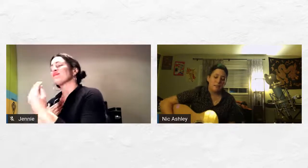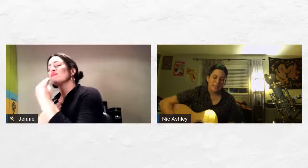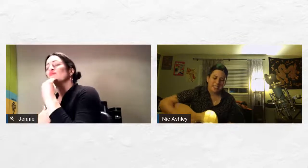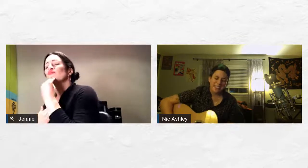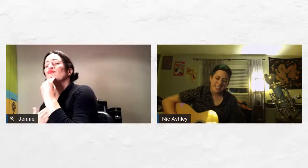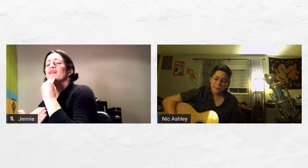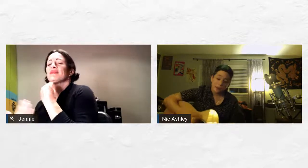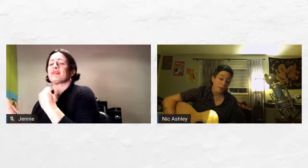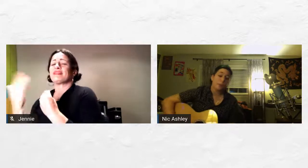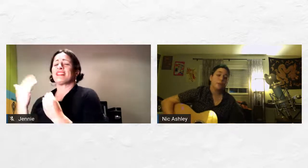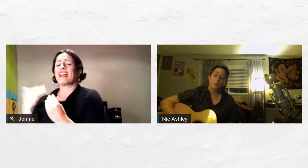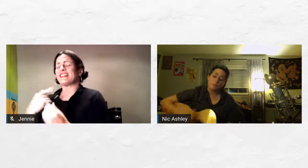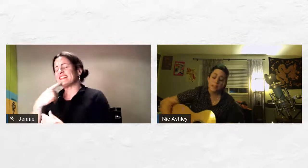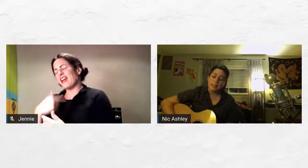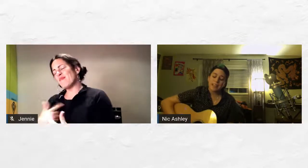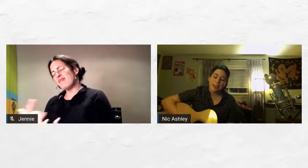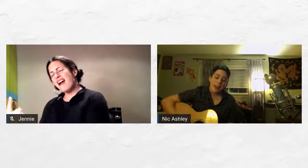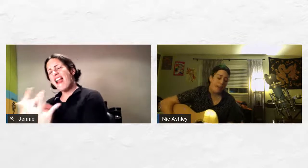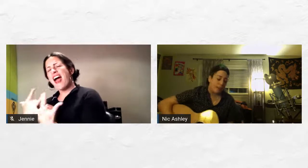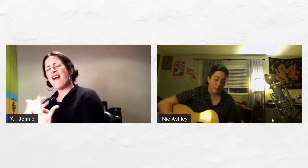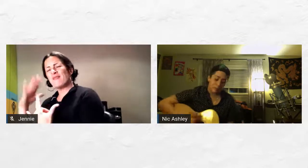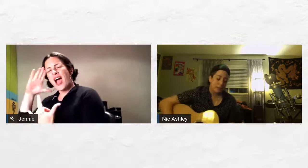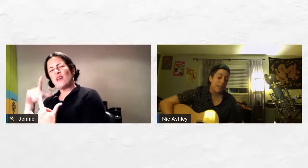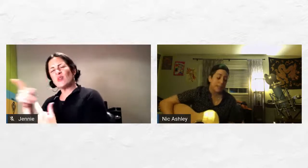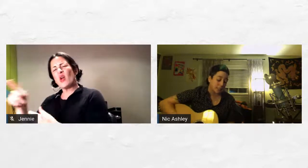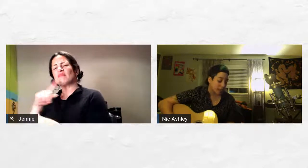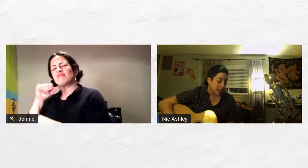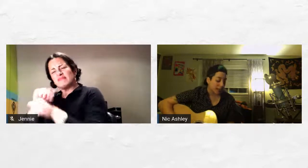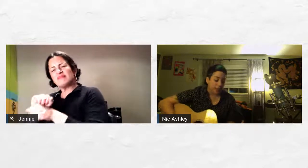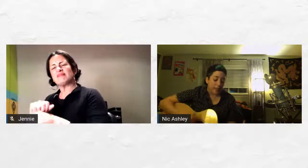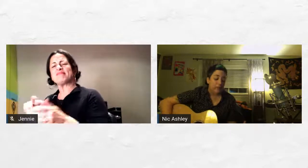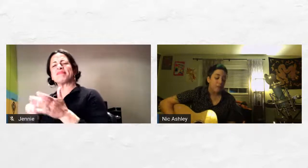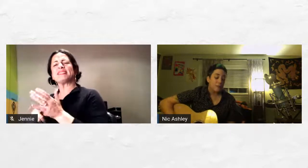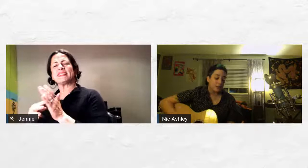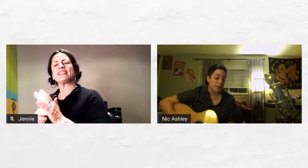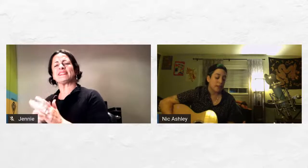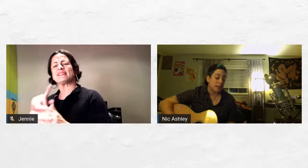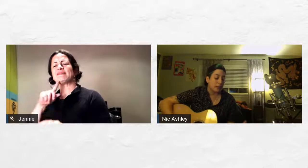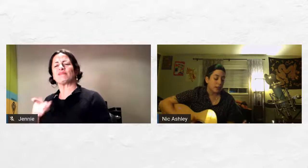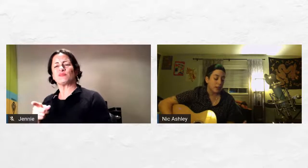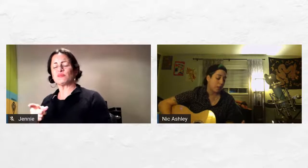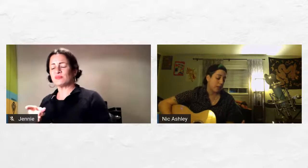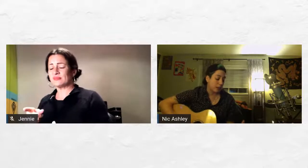say you love me so I know you mean it. Please give